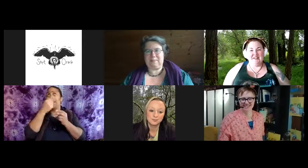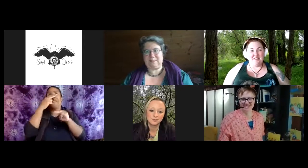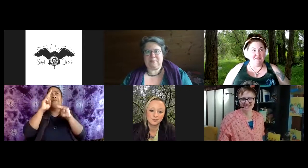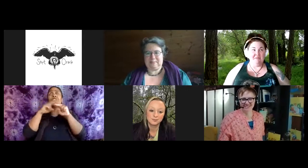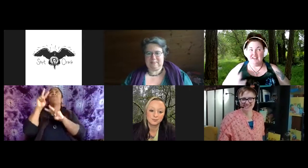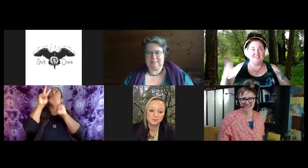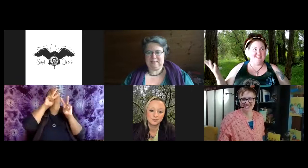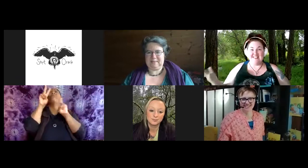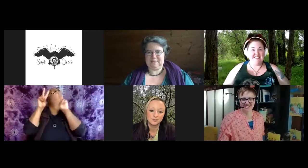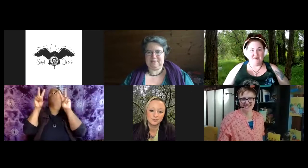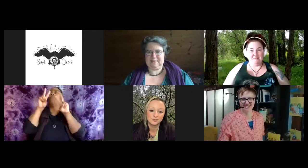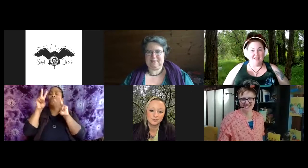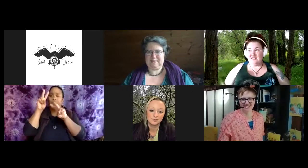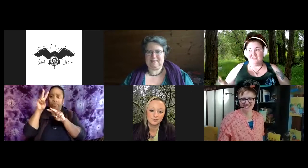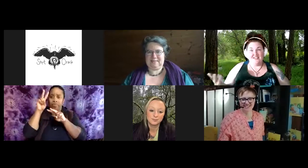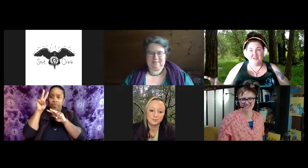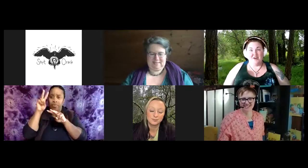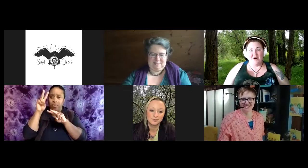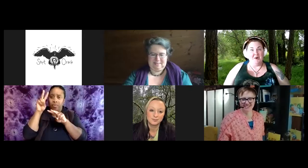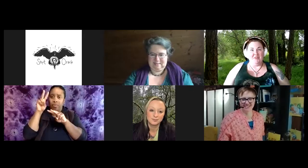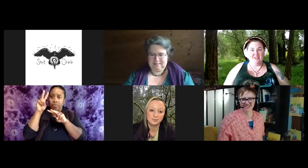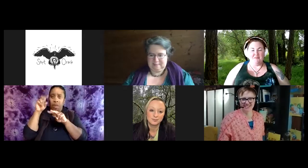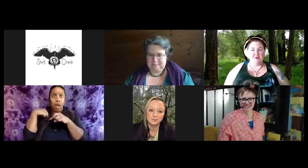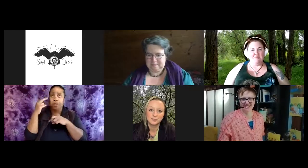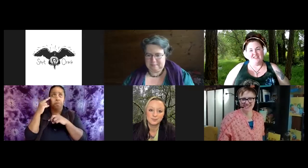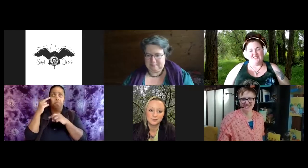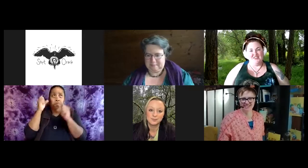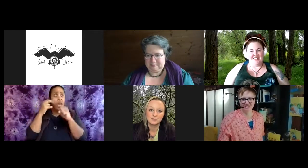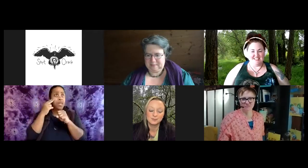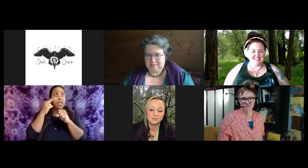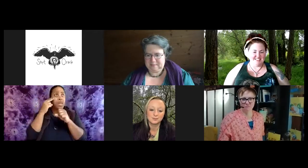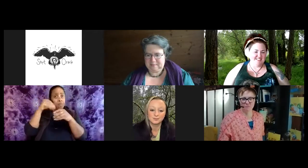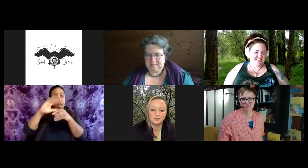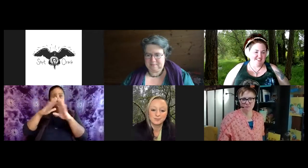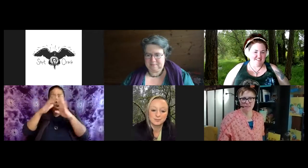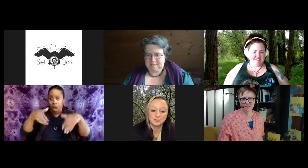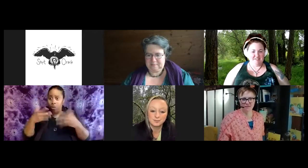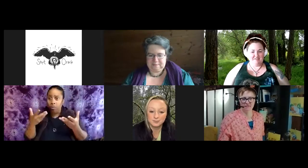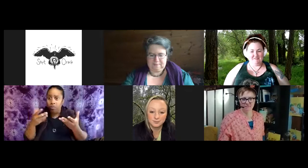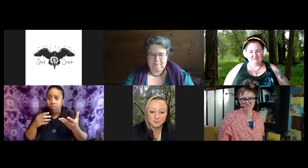So you may have seen them just in your own home at this point, but not even realize it.